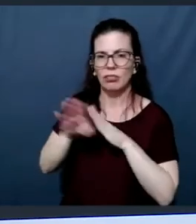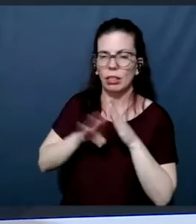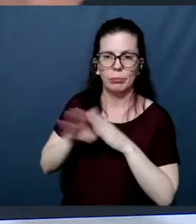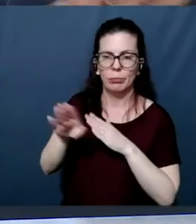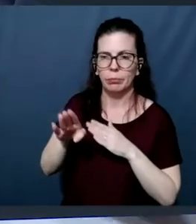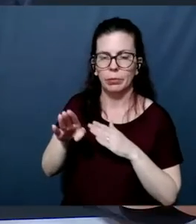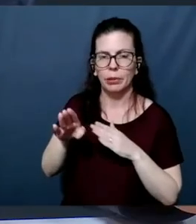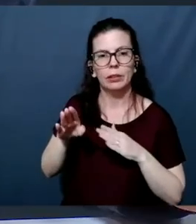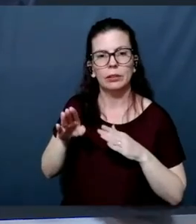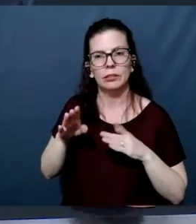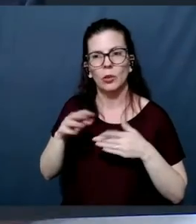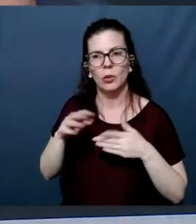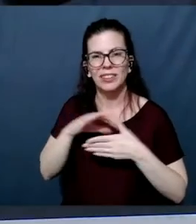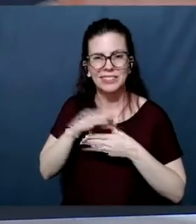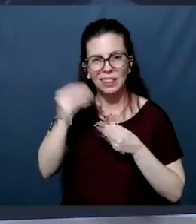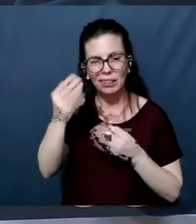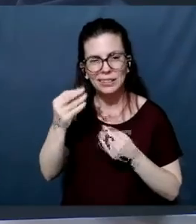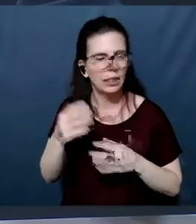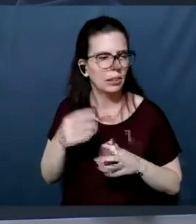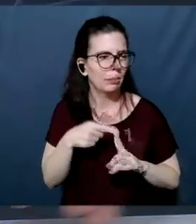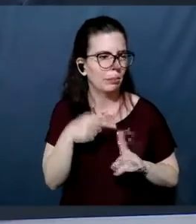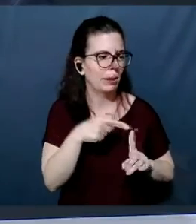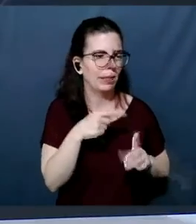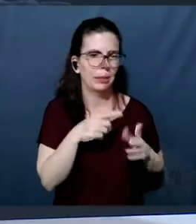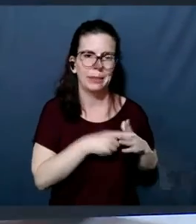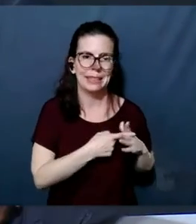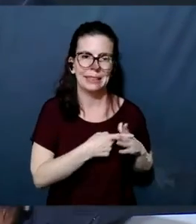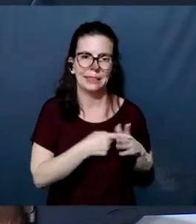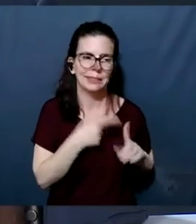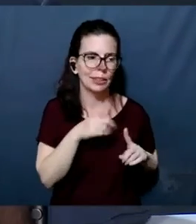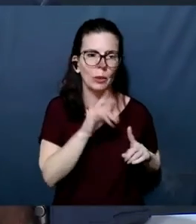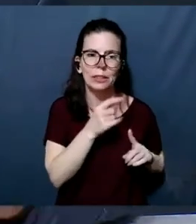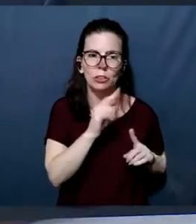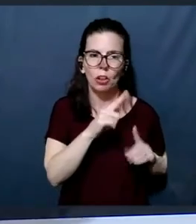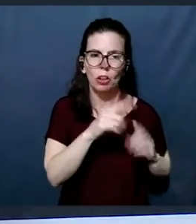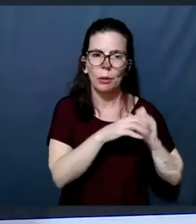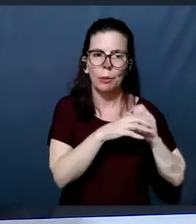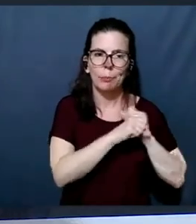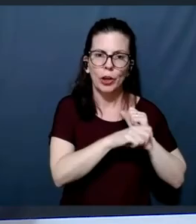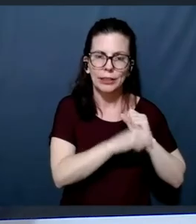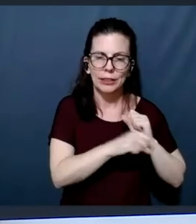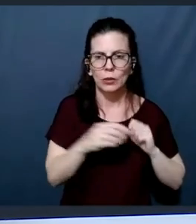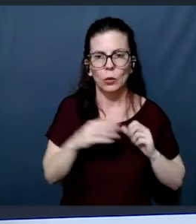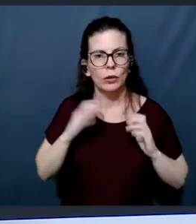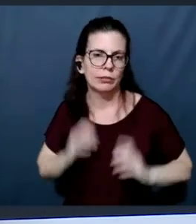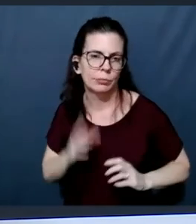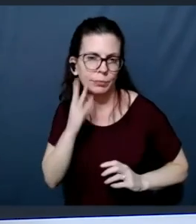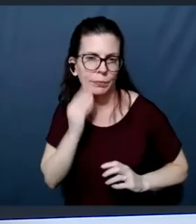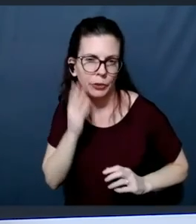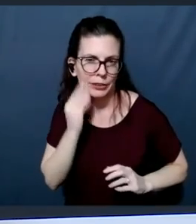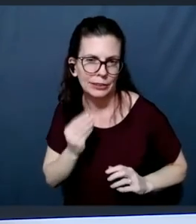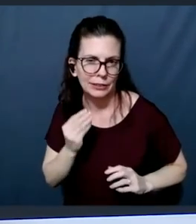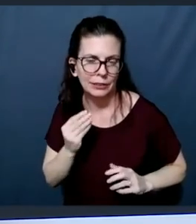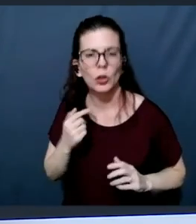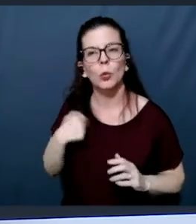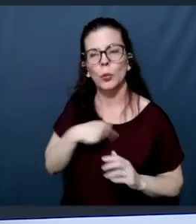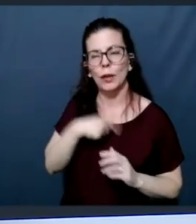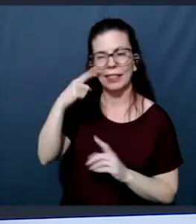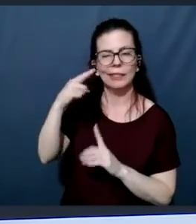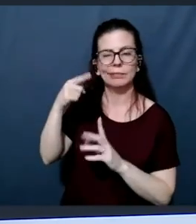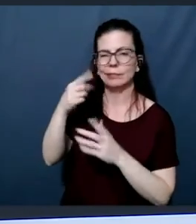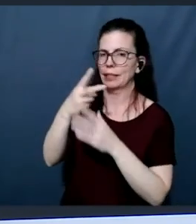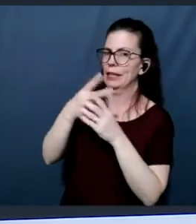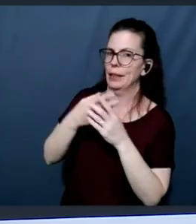content, but on the front end, Sure. either on digital marketing or the customer experience. Yeah. So that's why we think it's the best of both worlds,